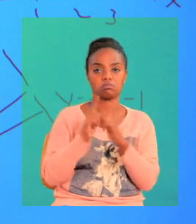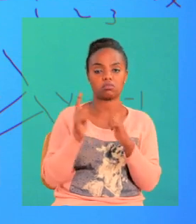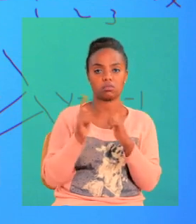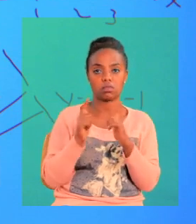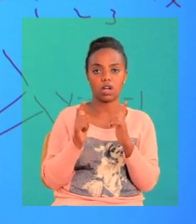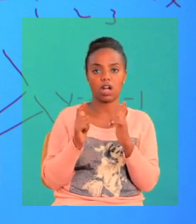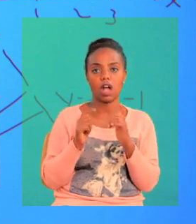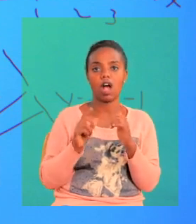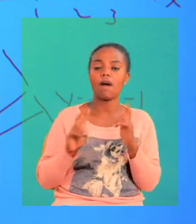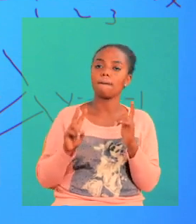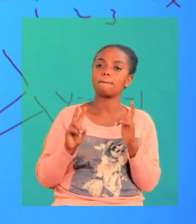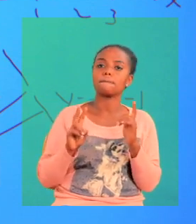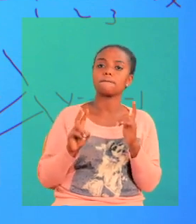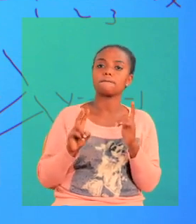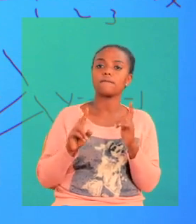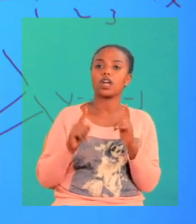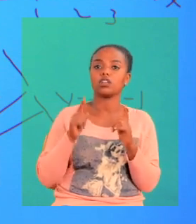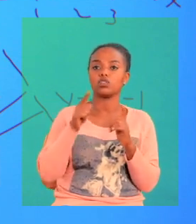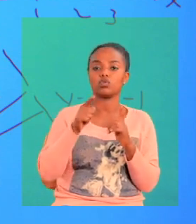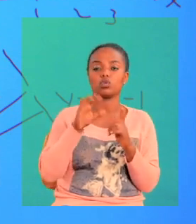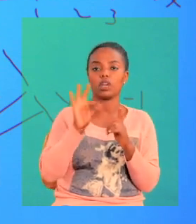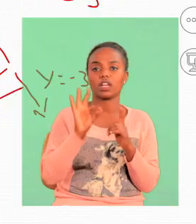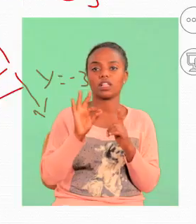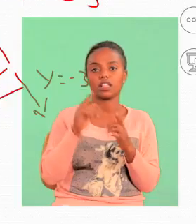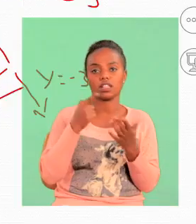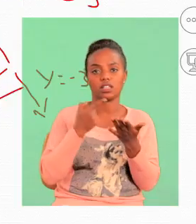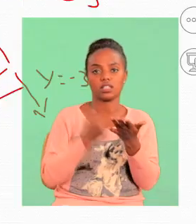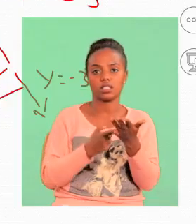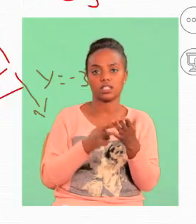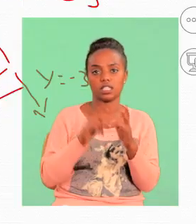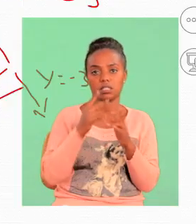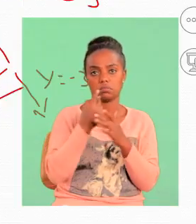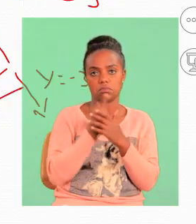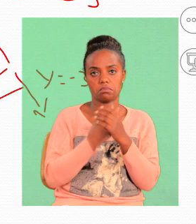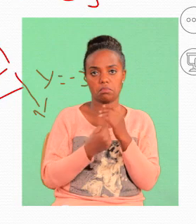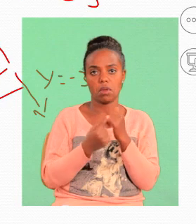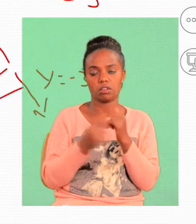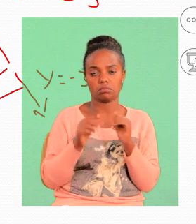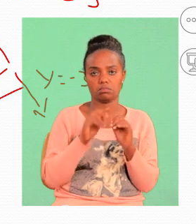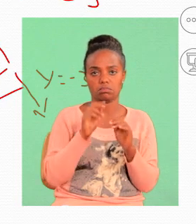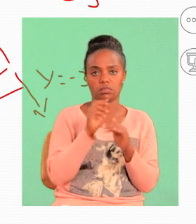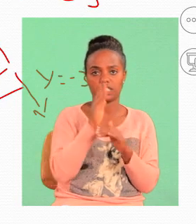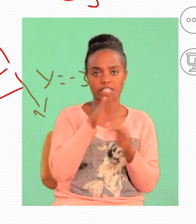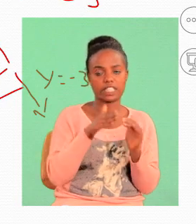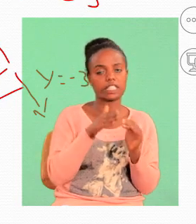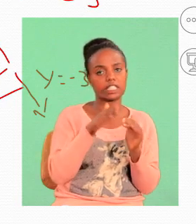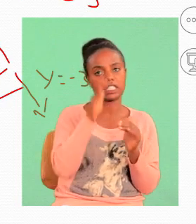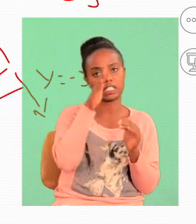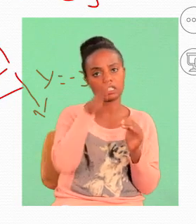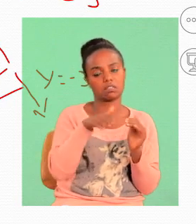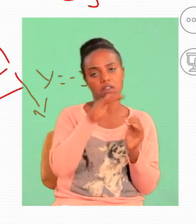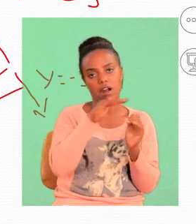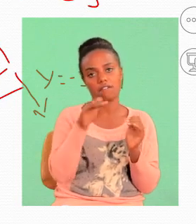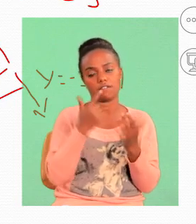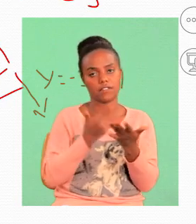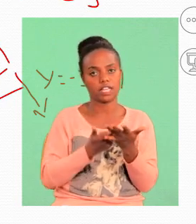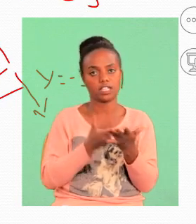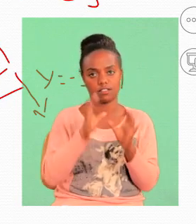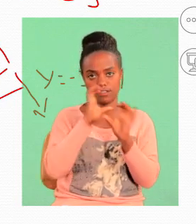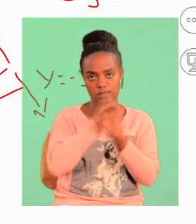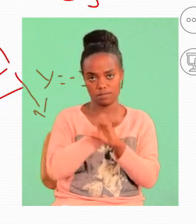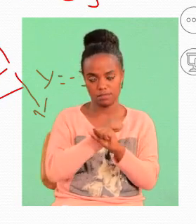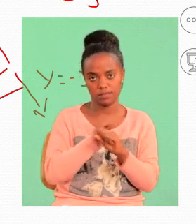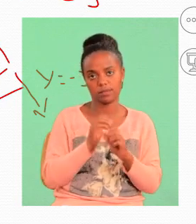upward part and downward part. You will have this one. This part will be the part of our graph. This is our